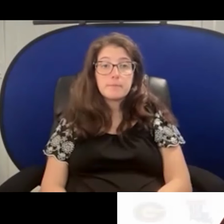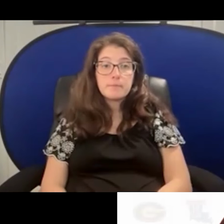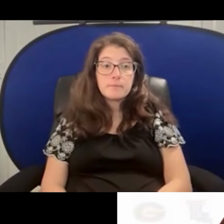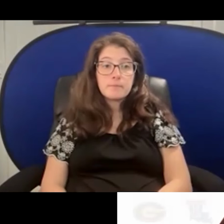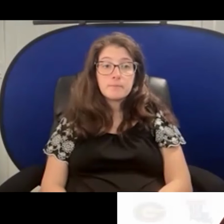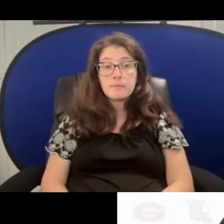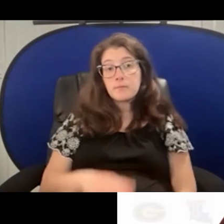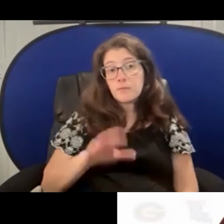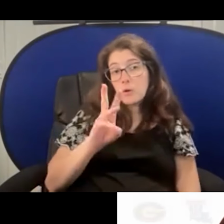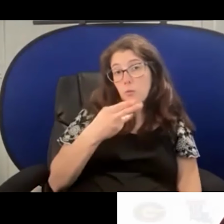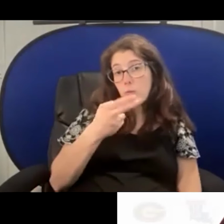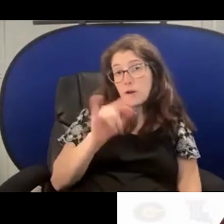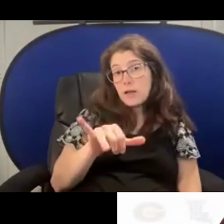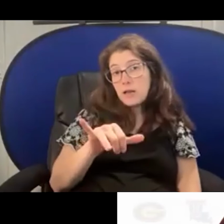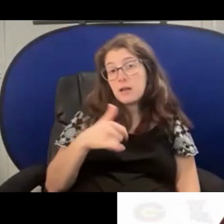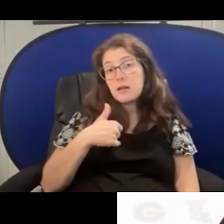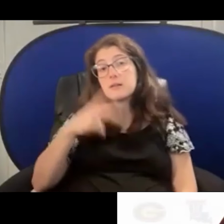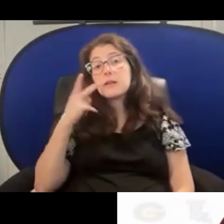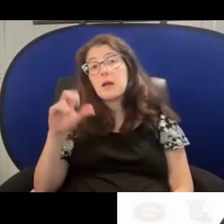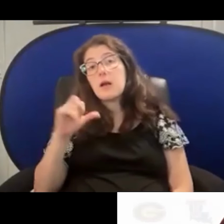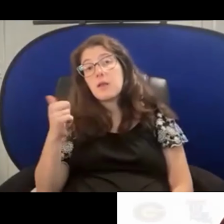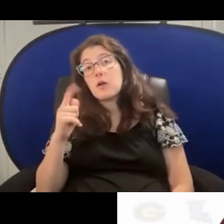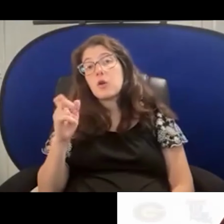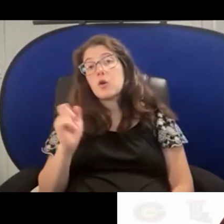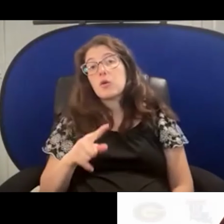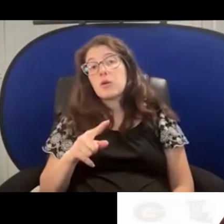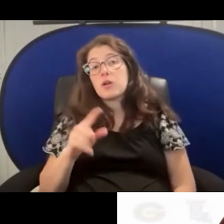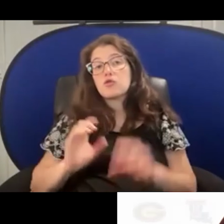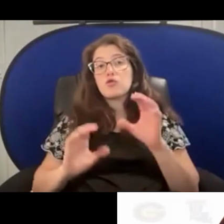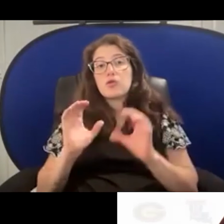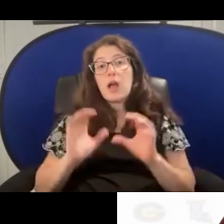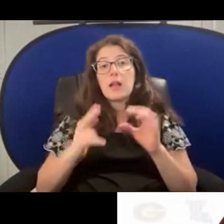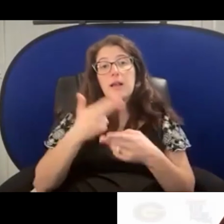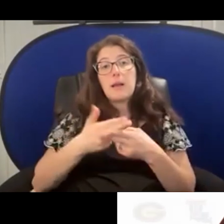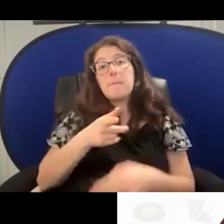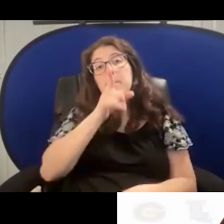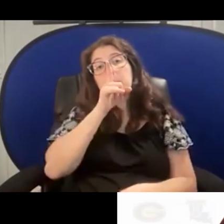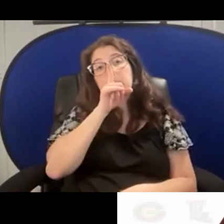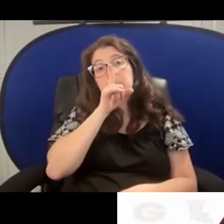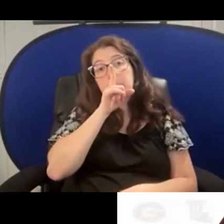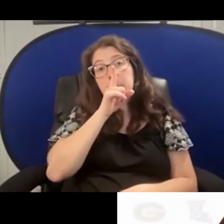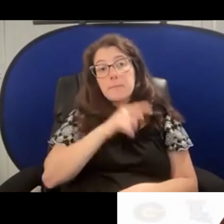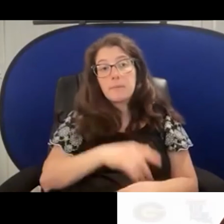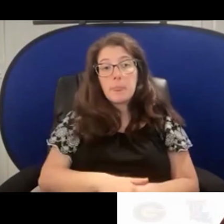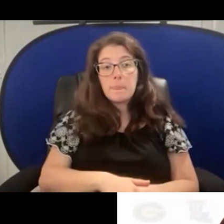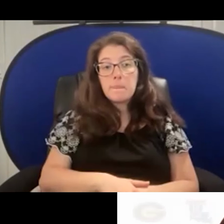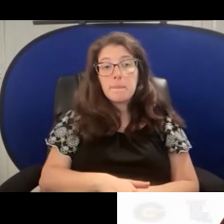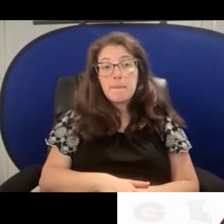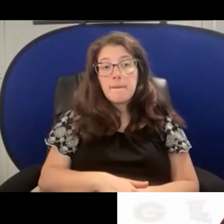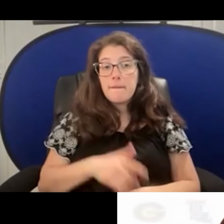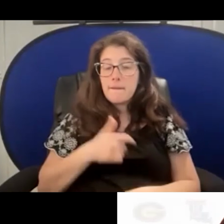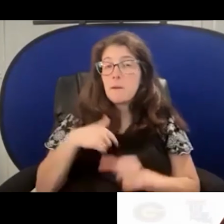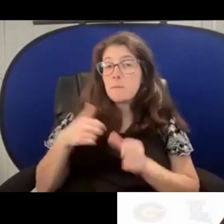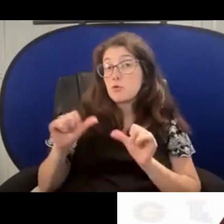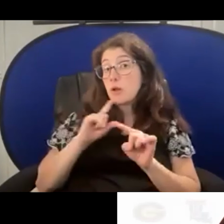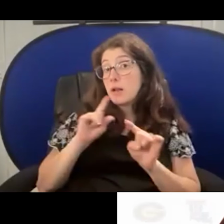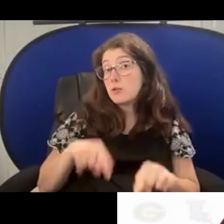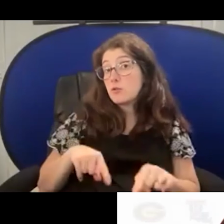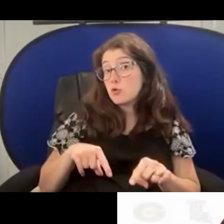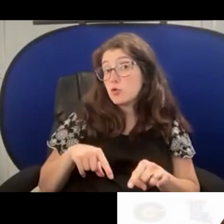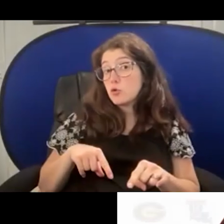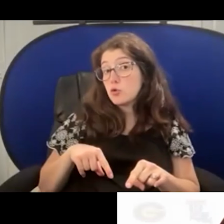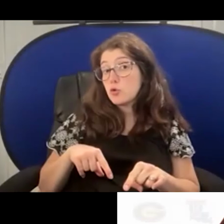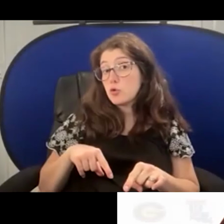Hey, Katie, there's one in the chat from an anonymous attendee. I was going to take a stab at that, asking